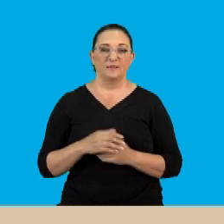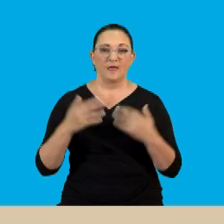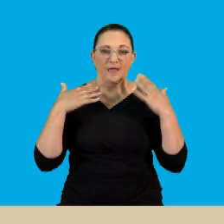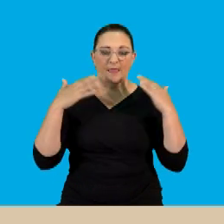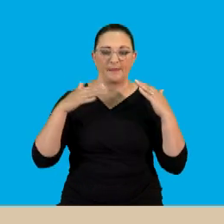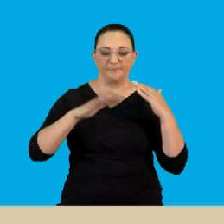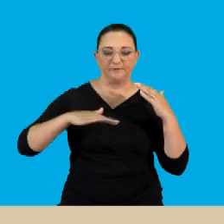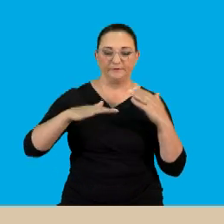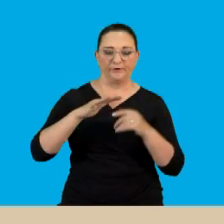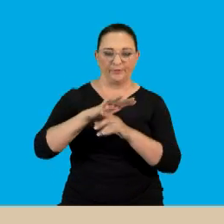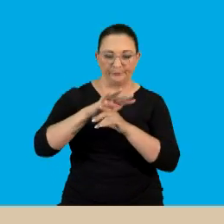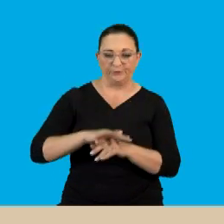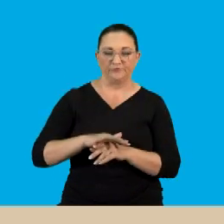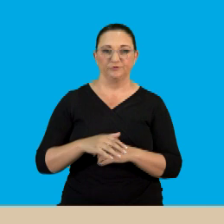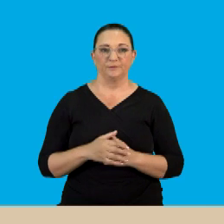atmospheric